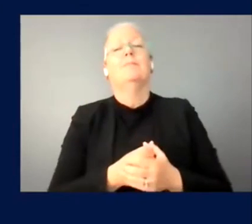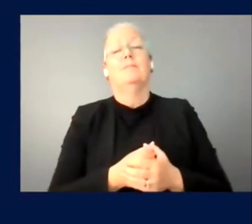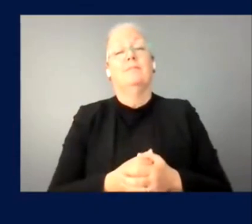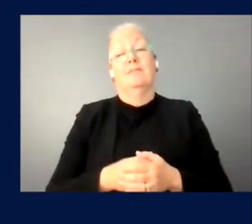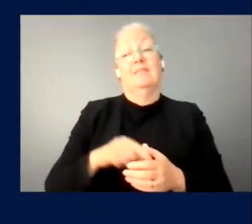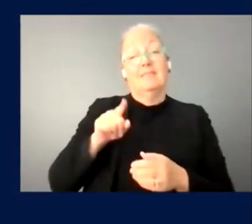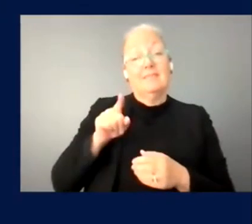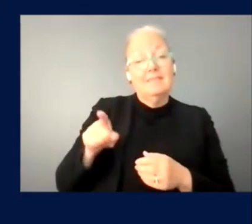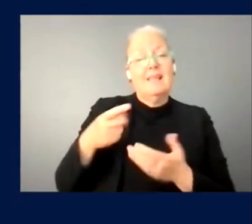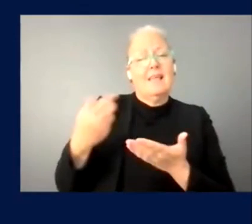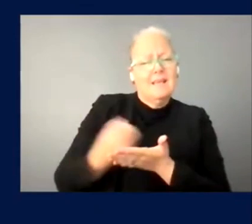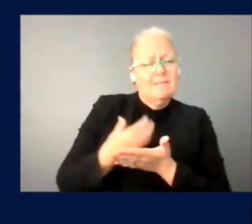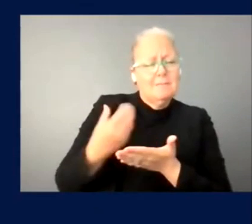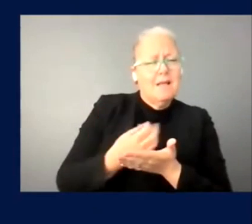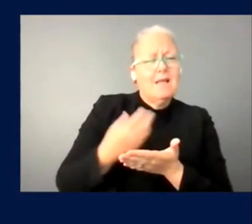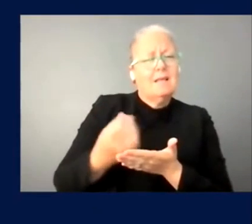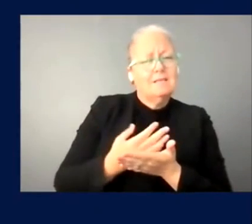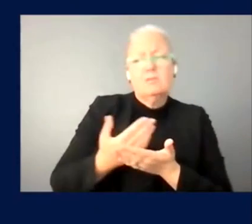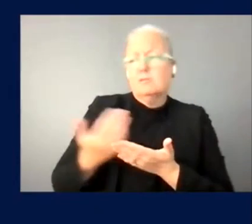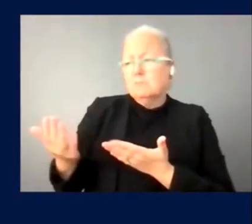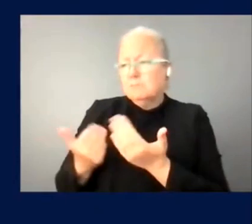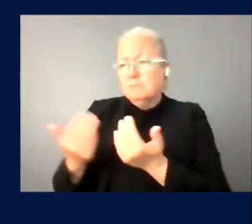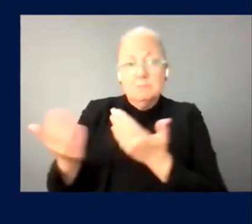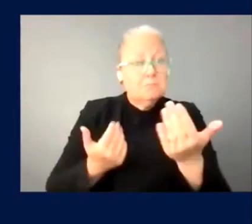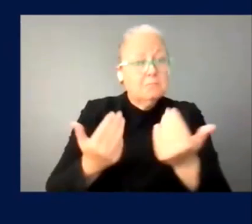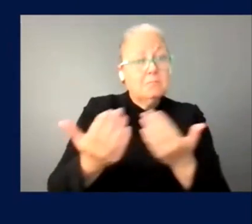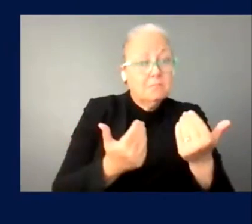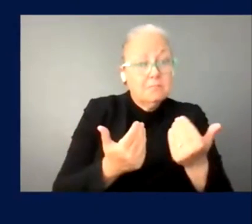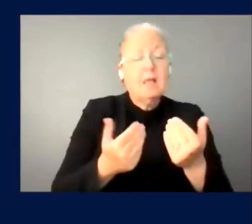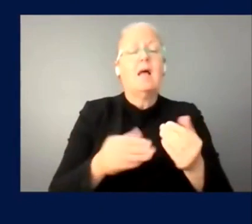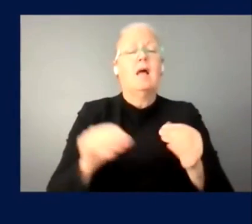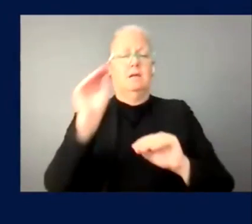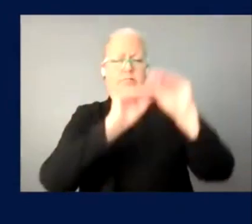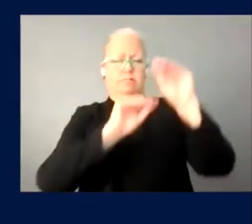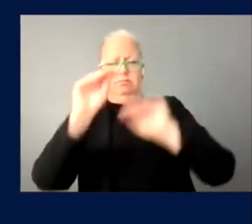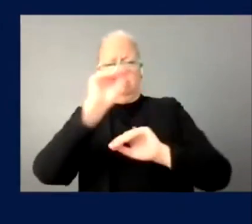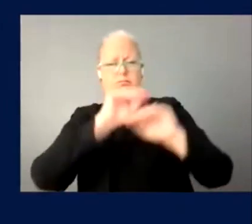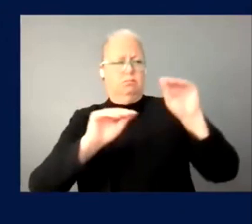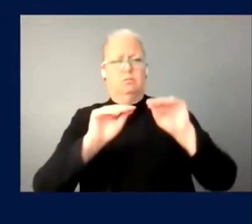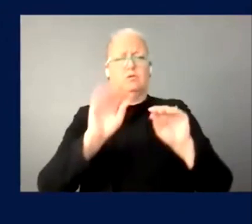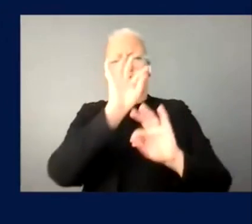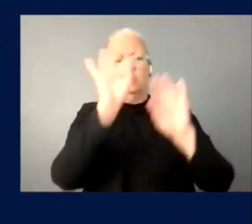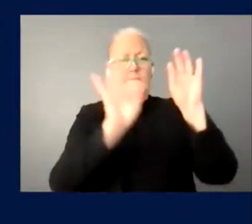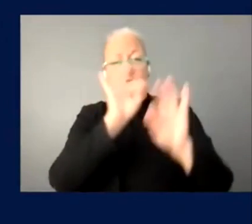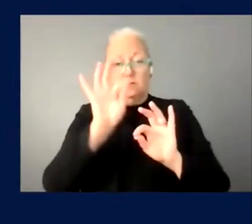from them to create a survey for fans across Europe that we